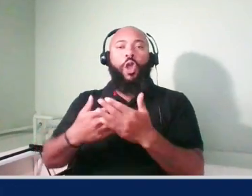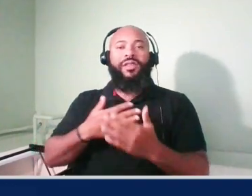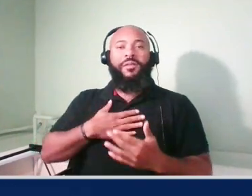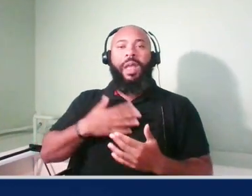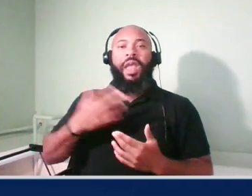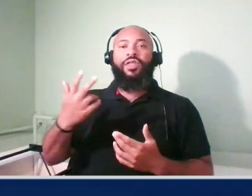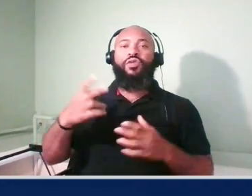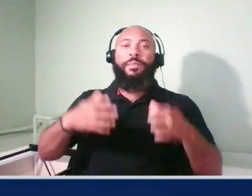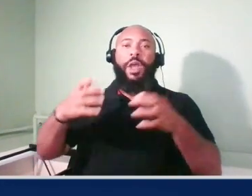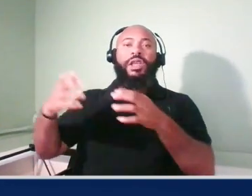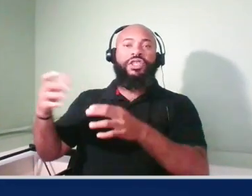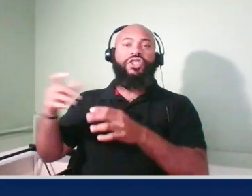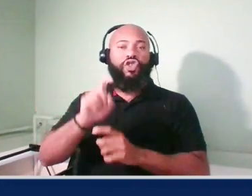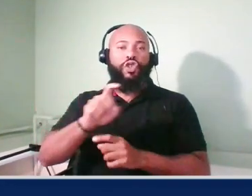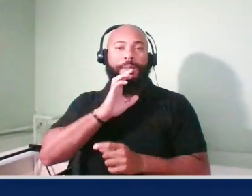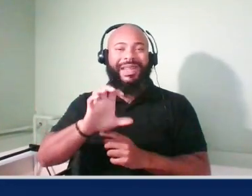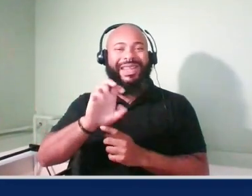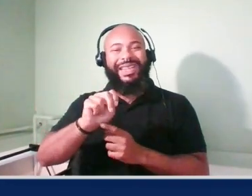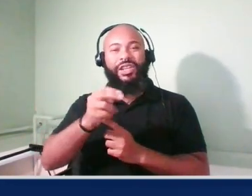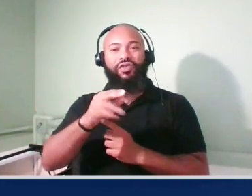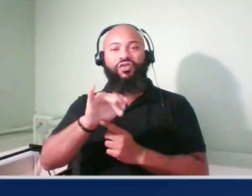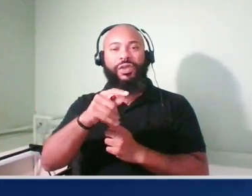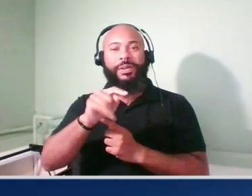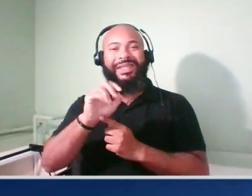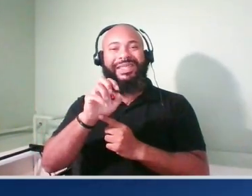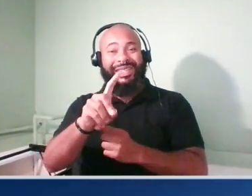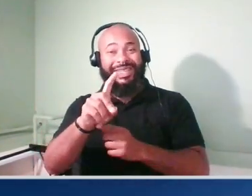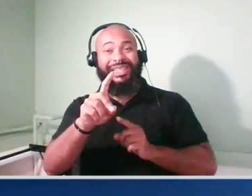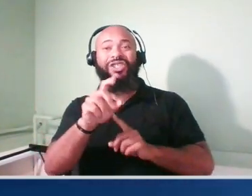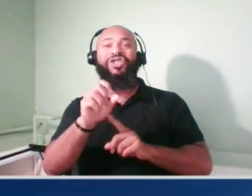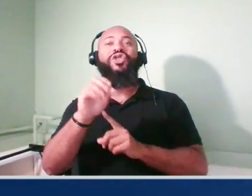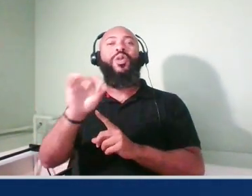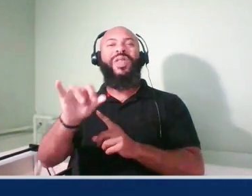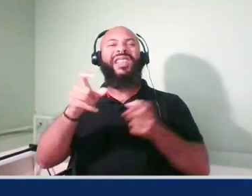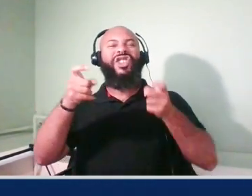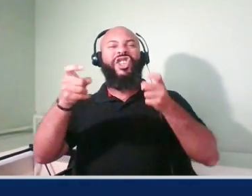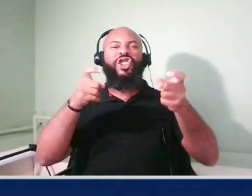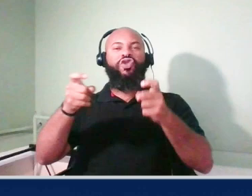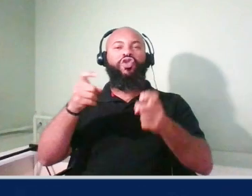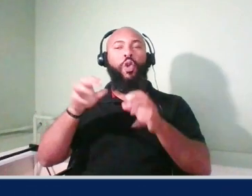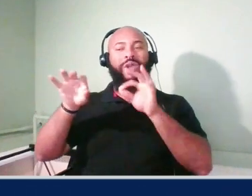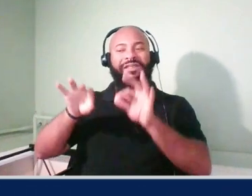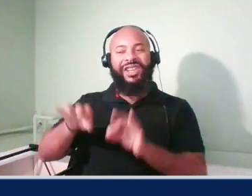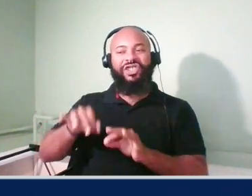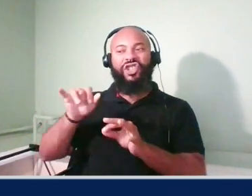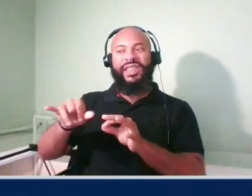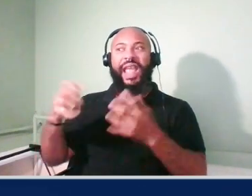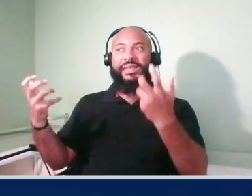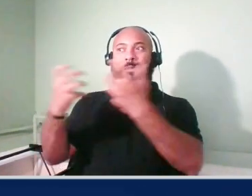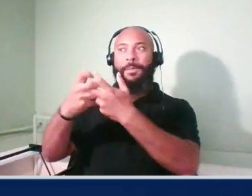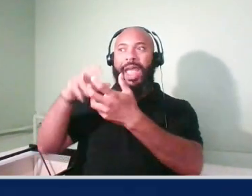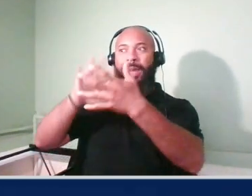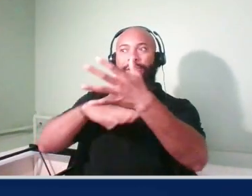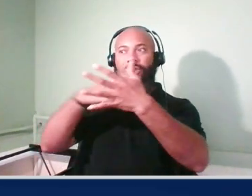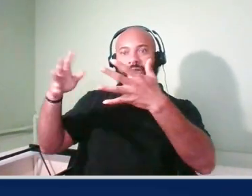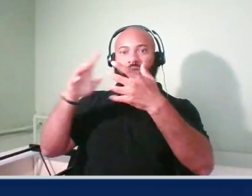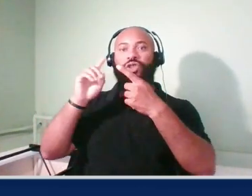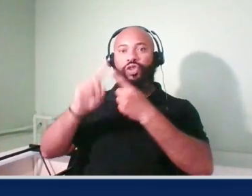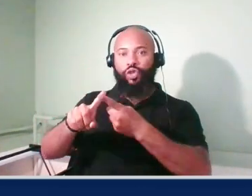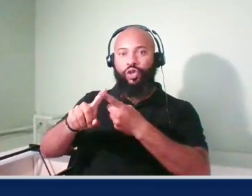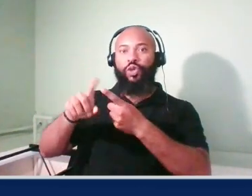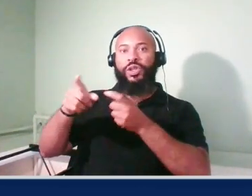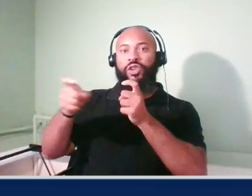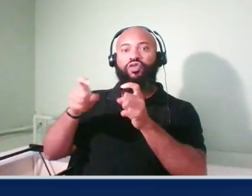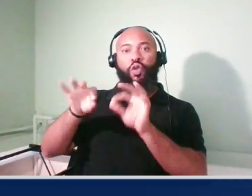So that is a control definition that is mapped to that control objective. So how that helps customers is that